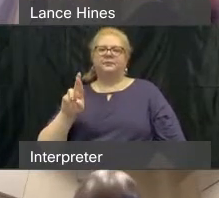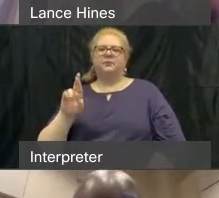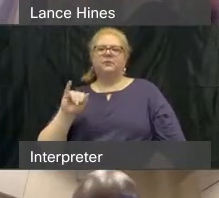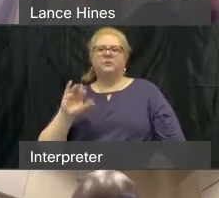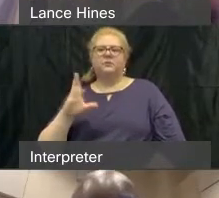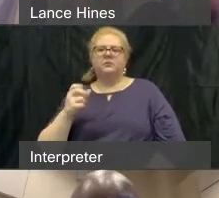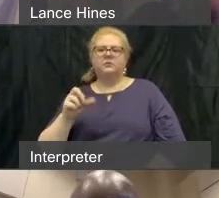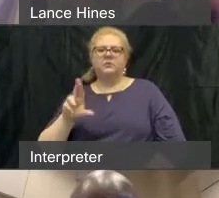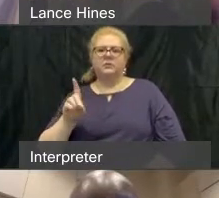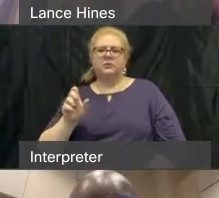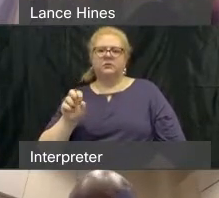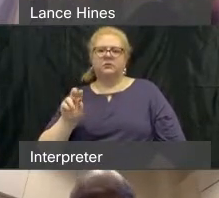arbitrary, that's it.